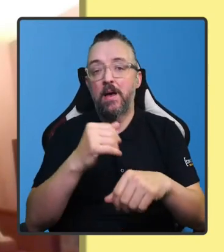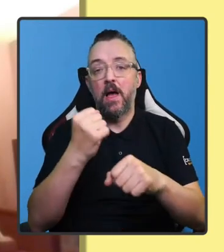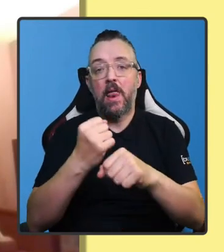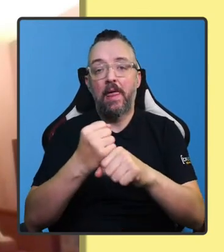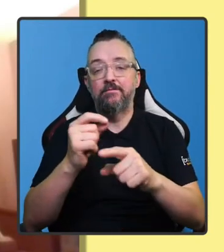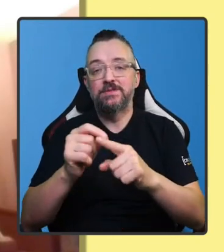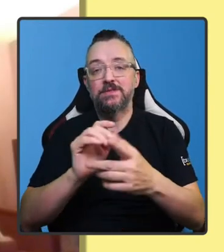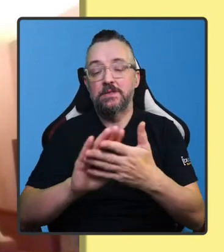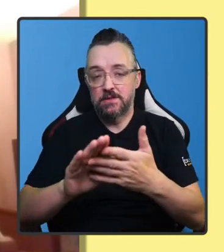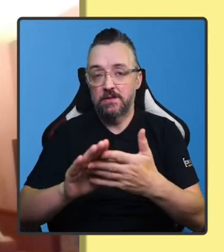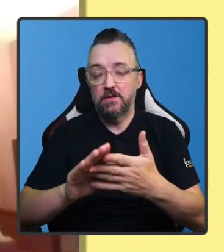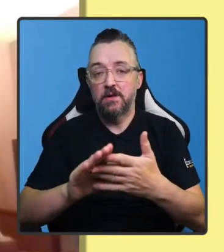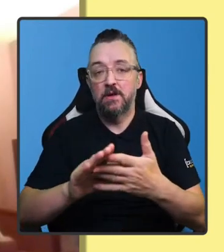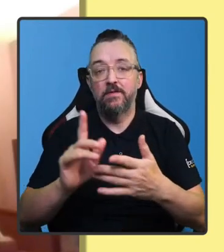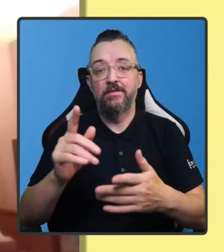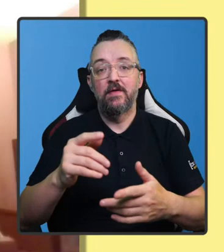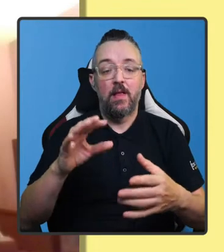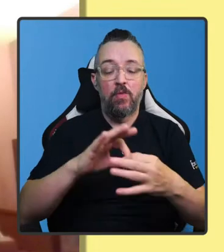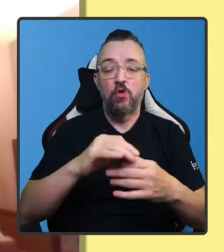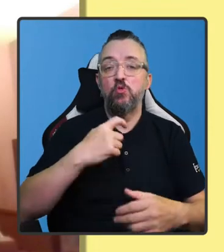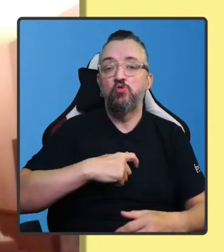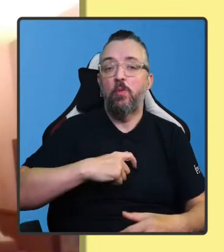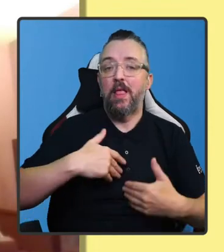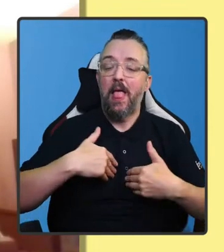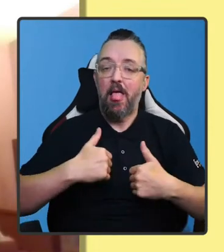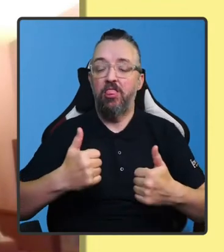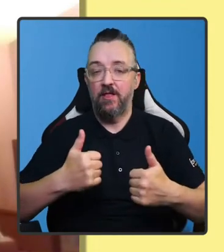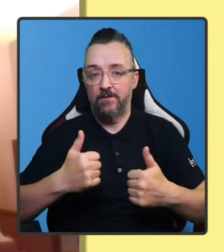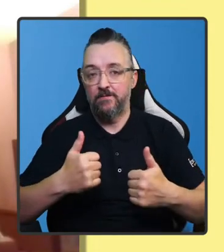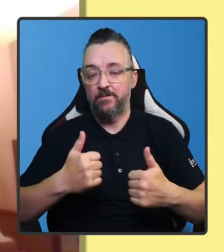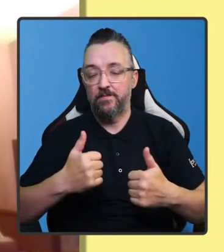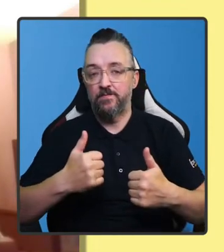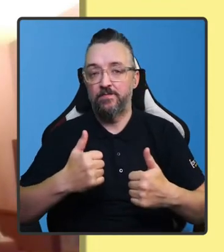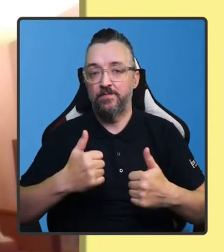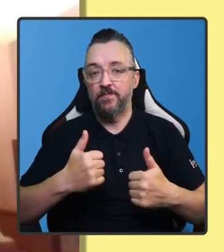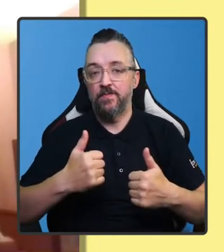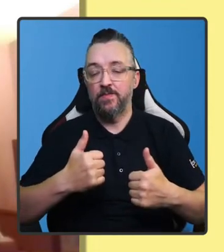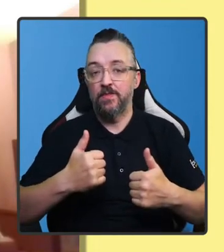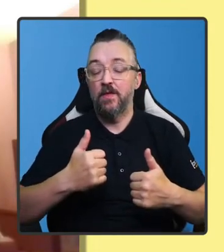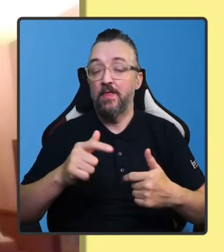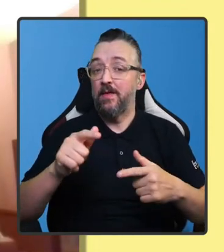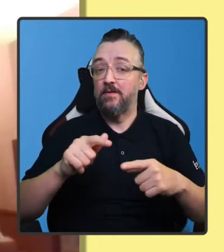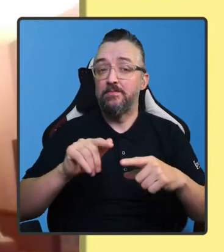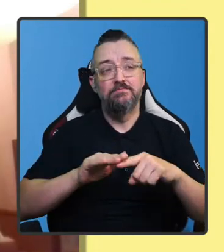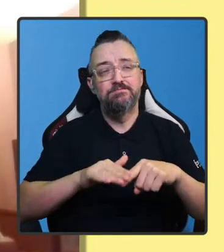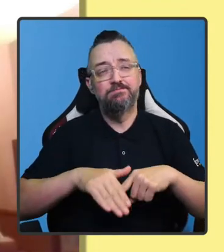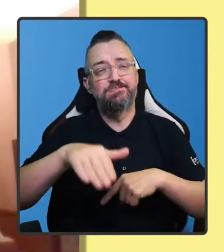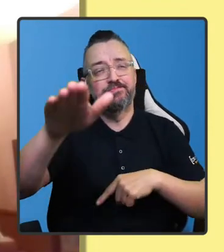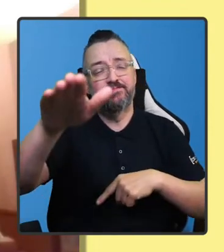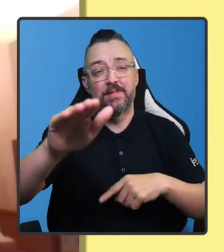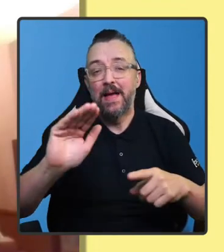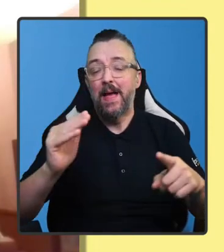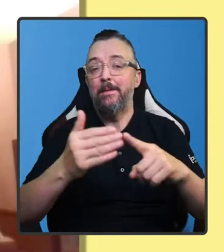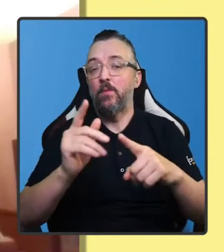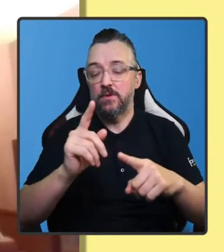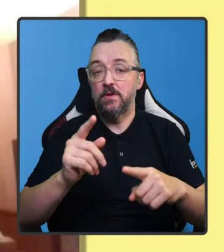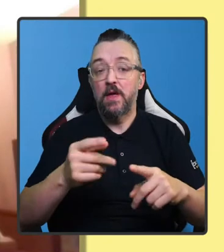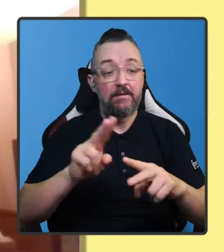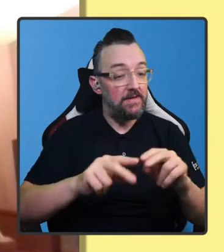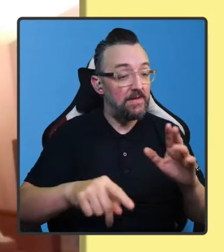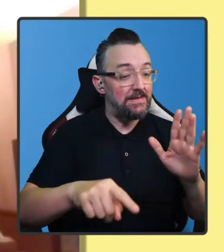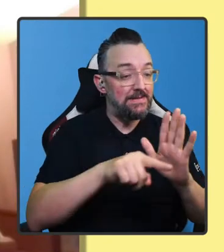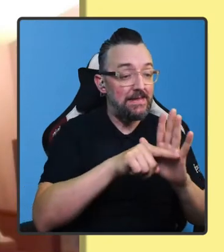both human health and the environment, with the long-term aim. If results show negative findings,